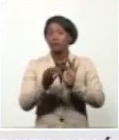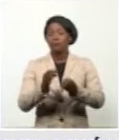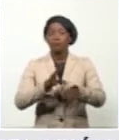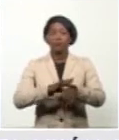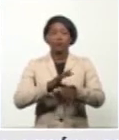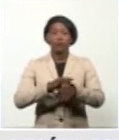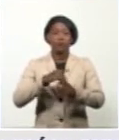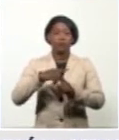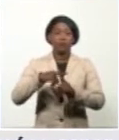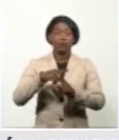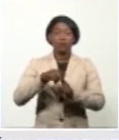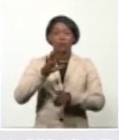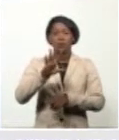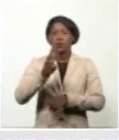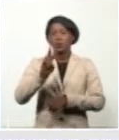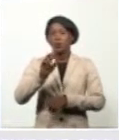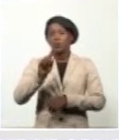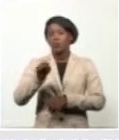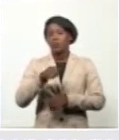2,471,491 confirmed cases,